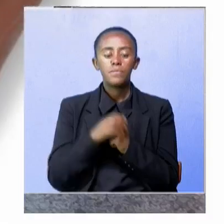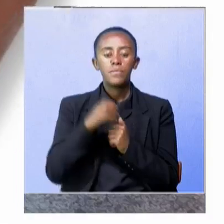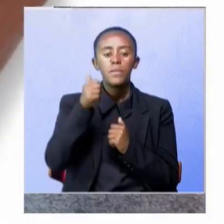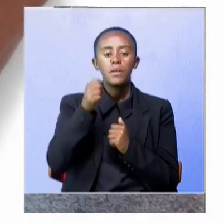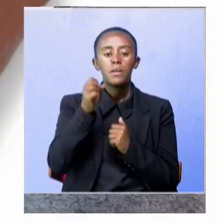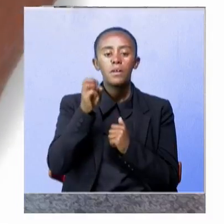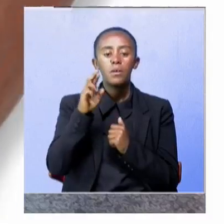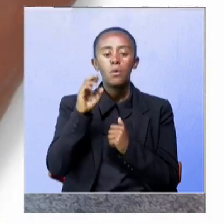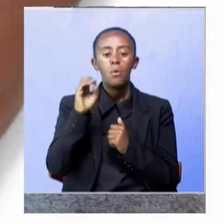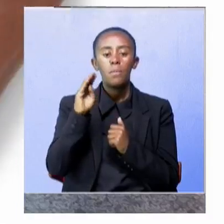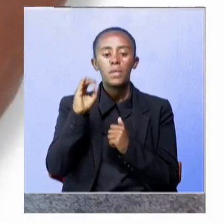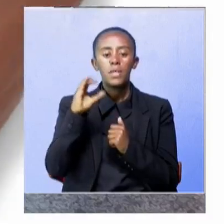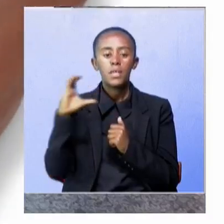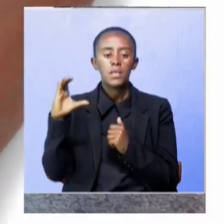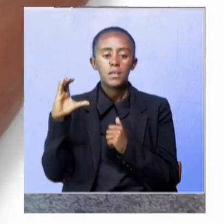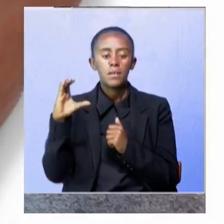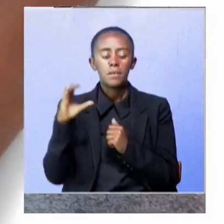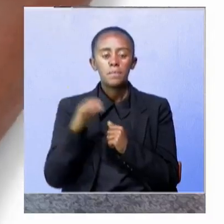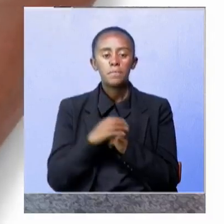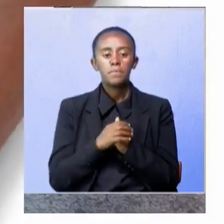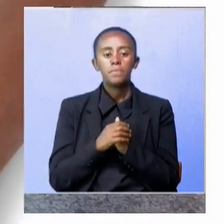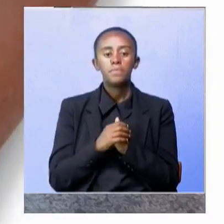Aerobic.